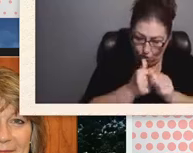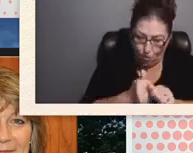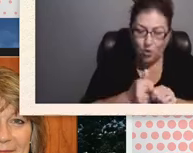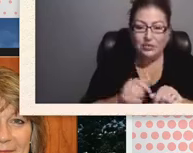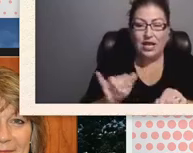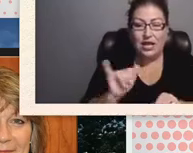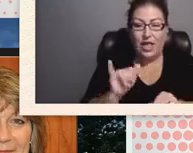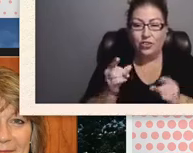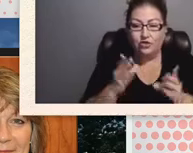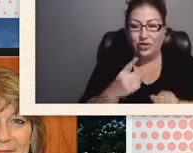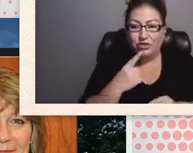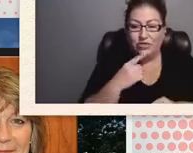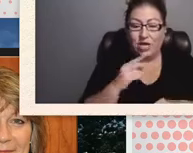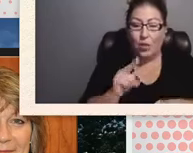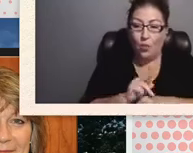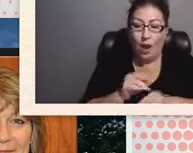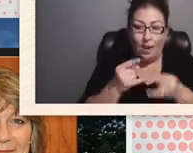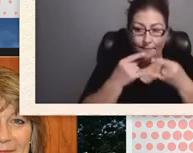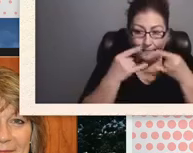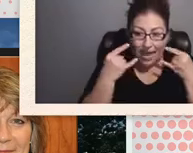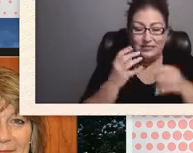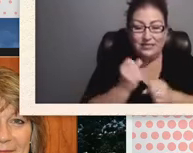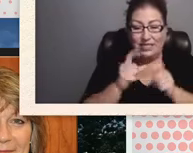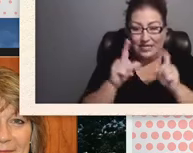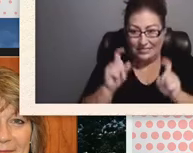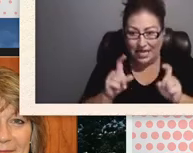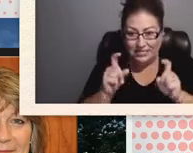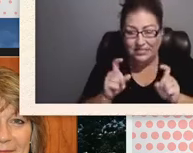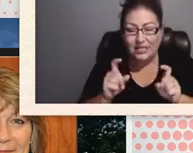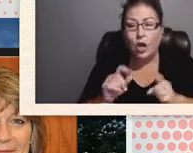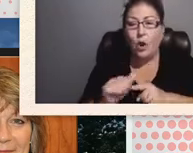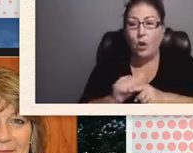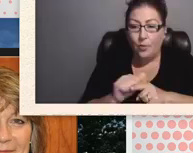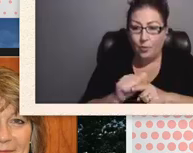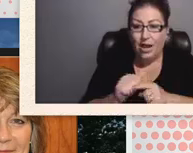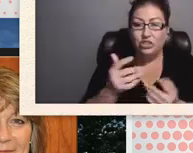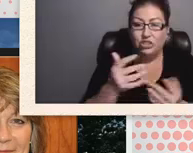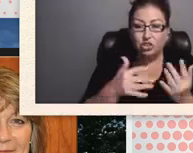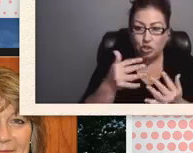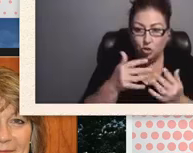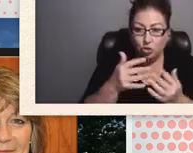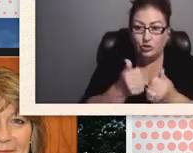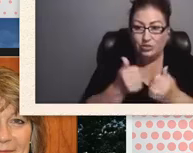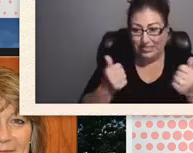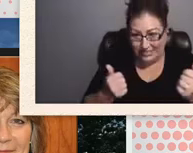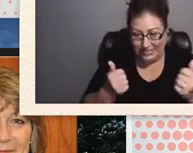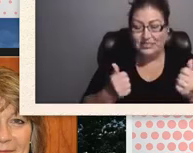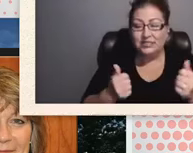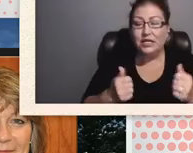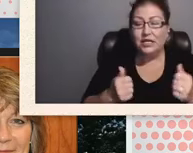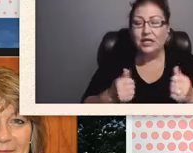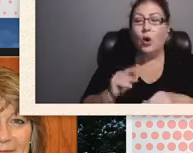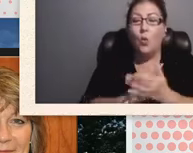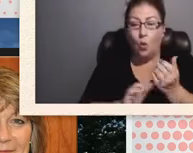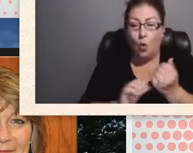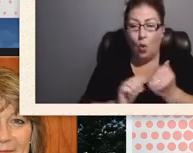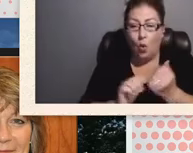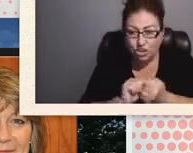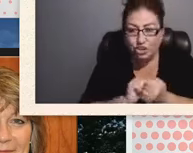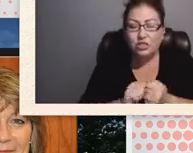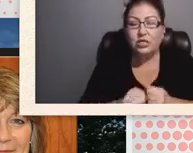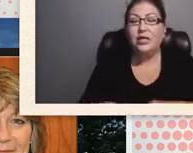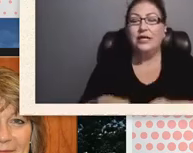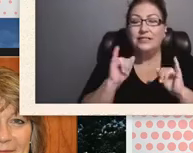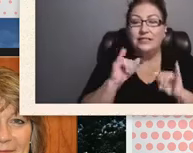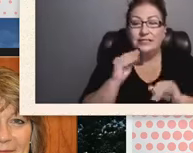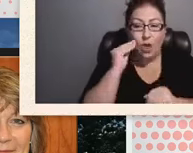wearing masks, getting tested, practicing social distancing, washing our hands, staying home as much as